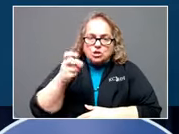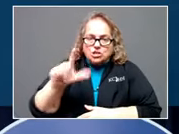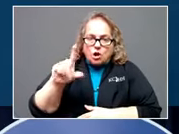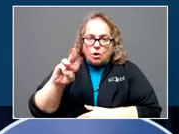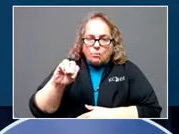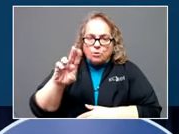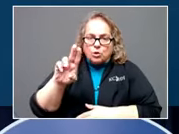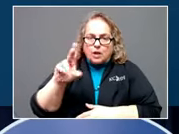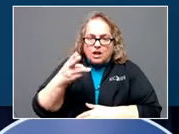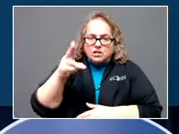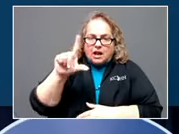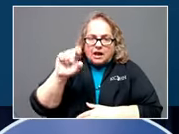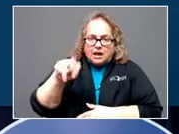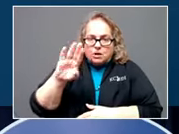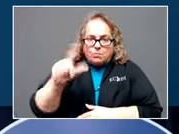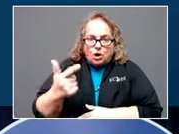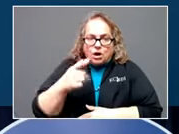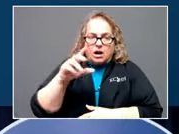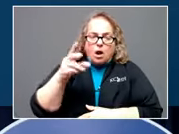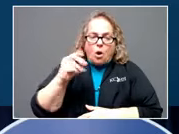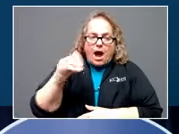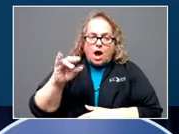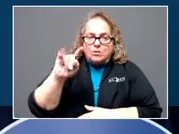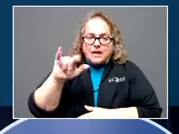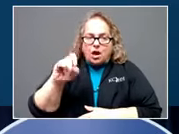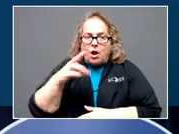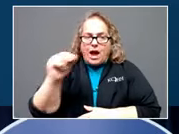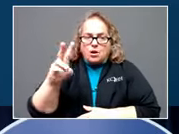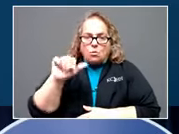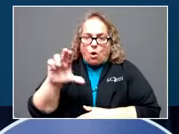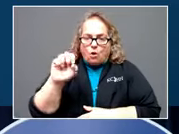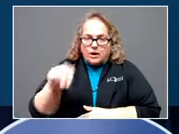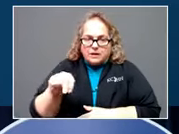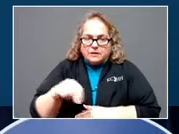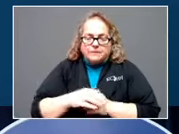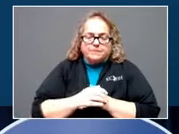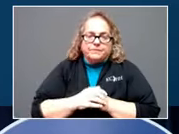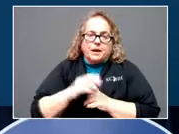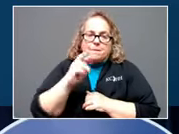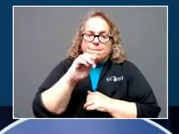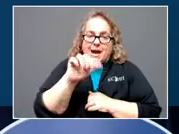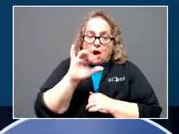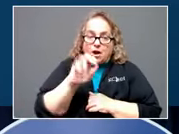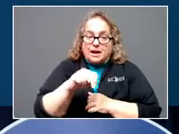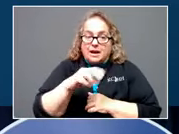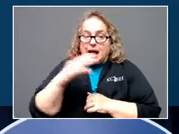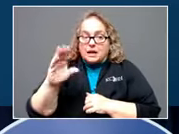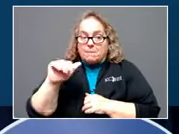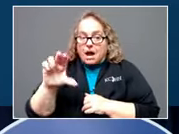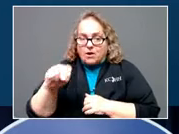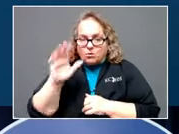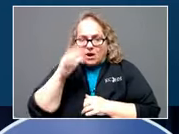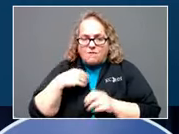Kentuckians residing or working in Barron and Marion counties will have an opportunity at a later date. What this does is give food assistance